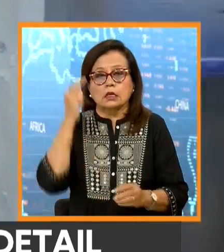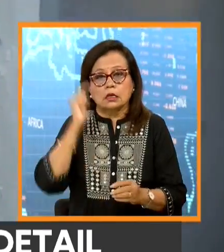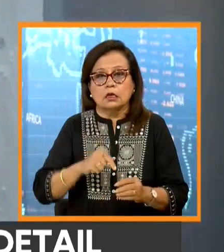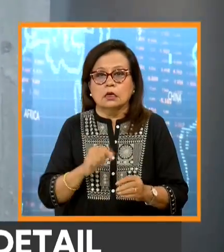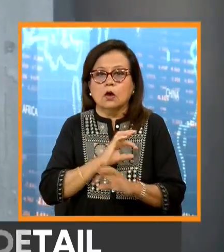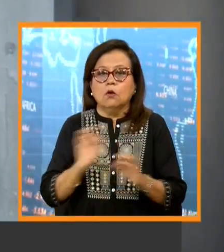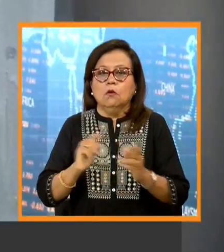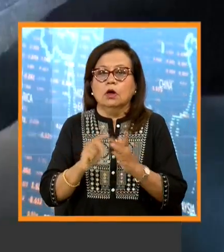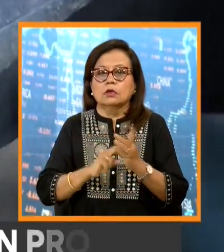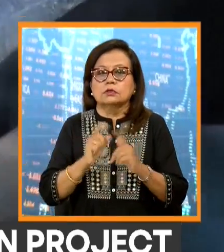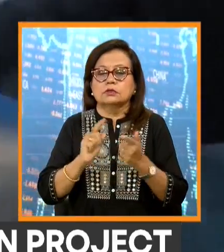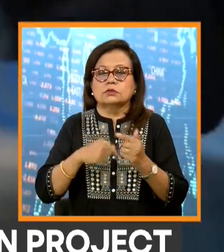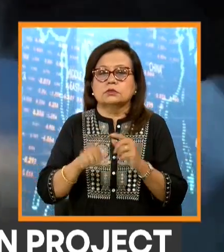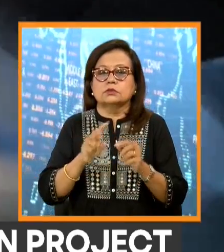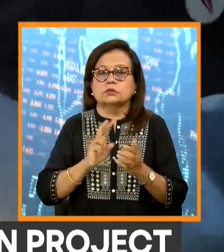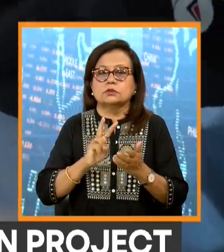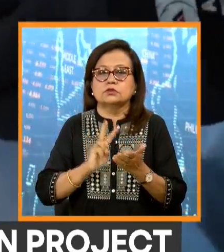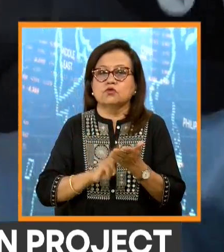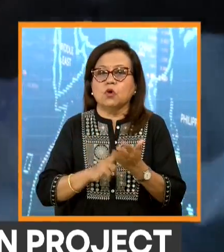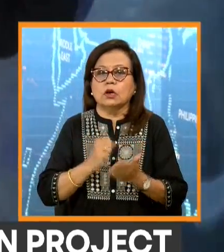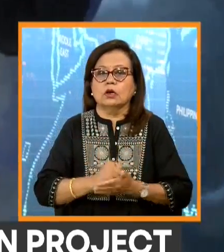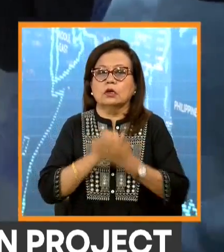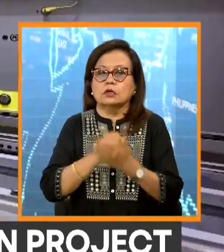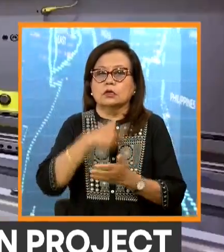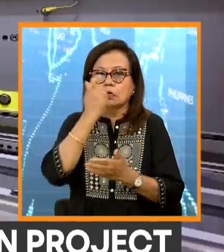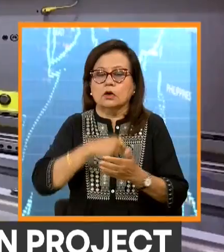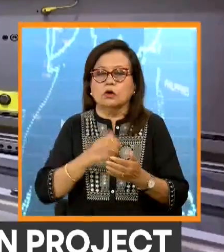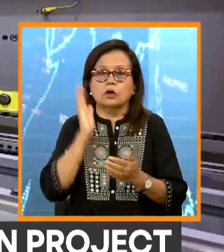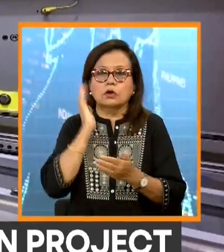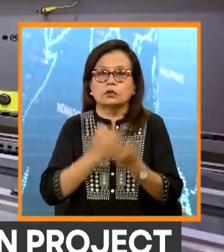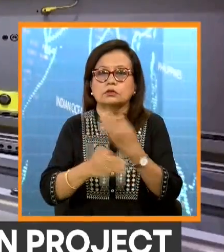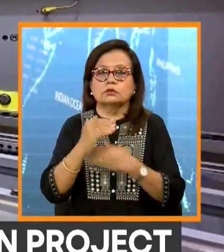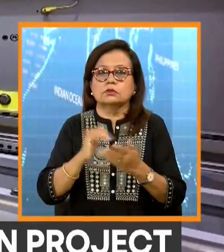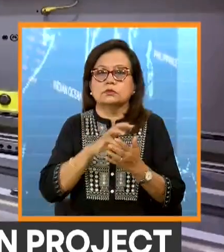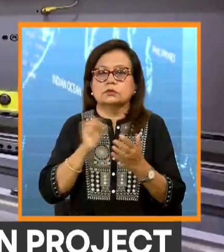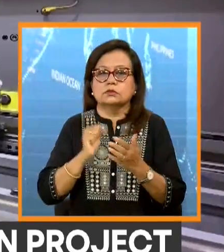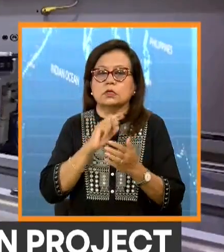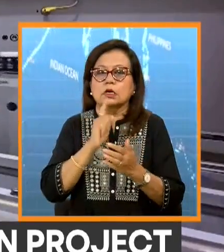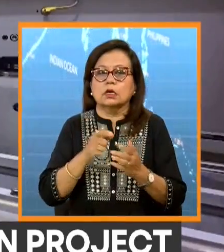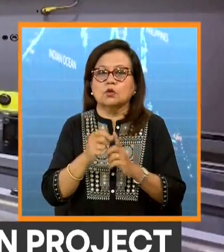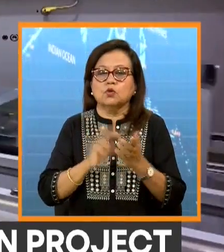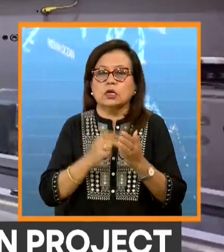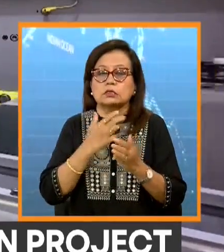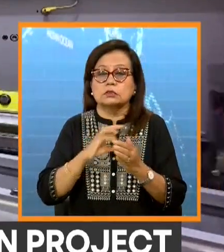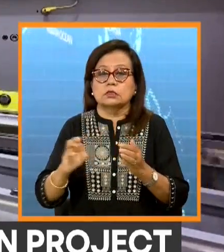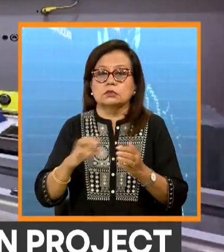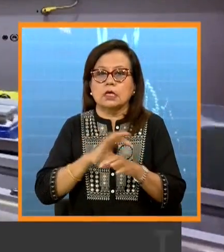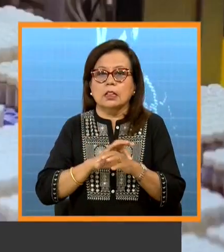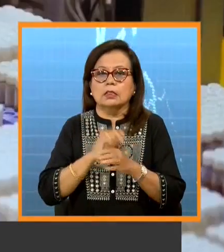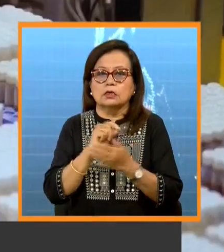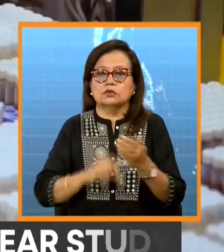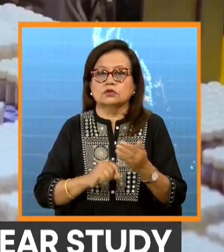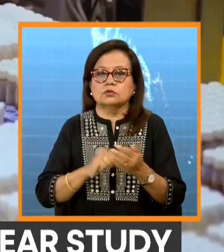Interestingly, the only instance in which volunteers receive individual feedback is if the scans indicate a potentially serious health